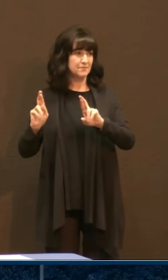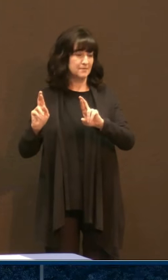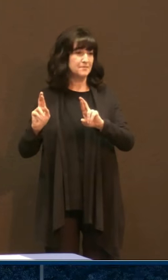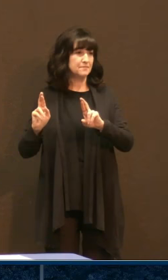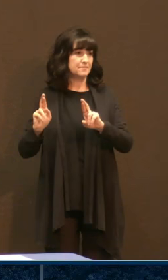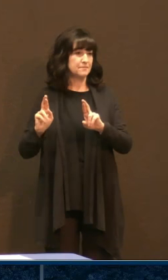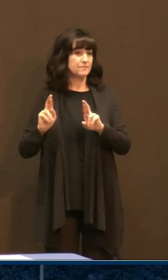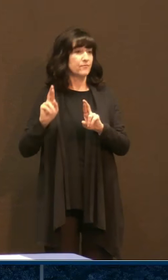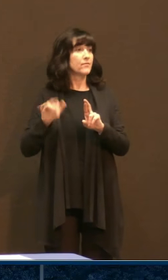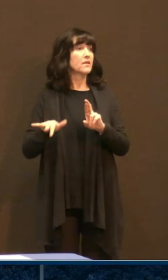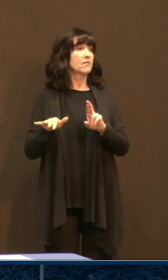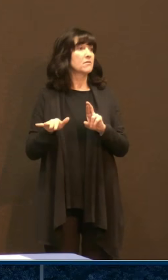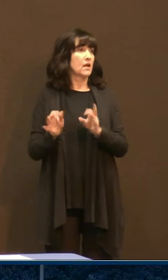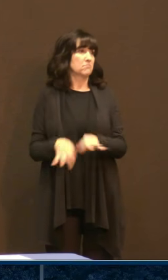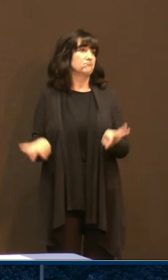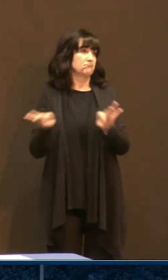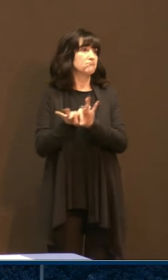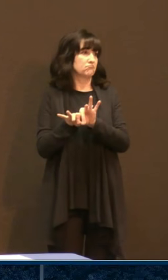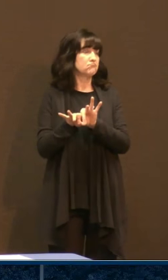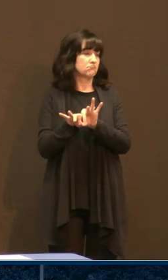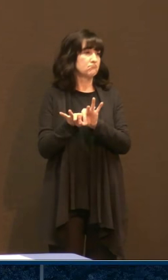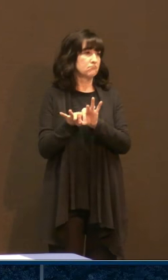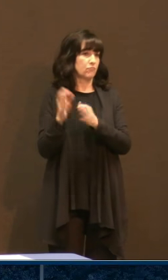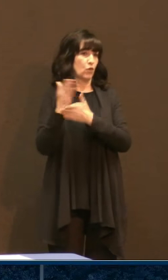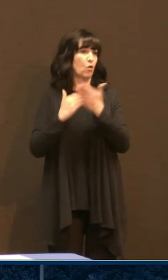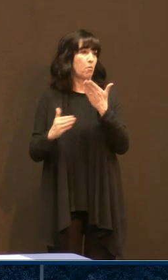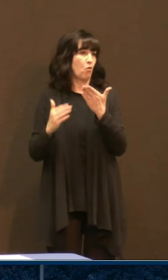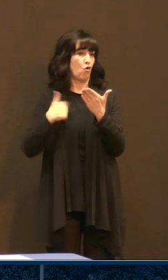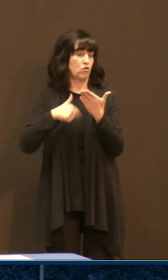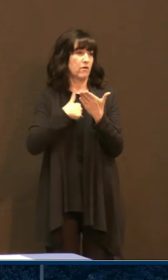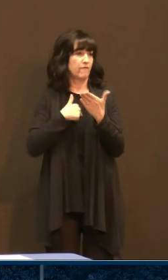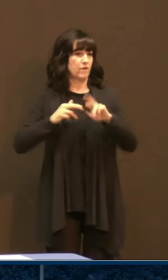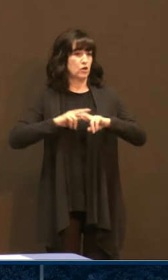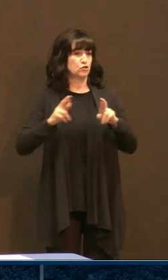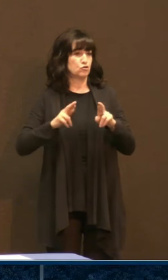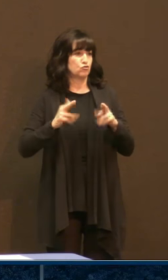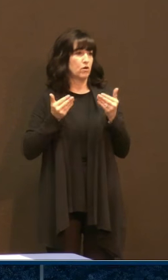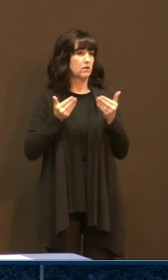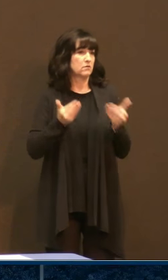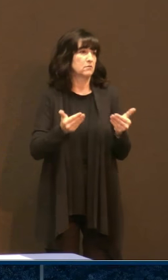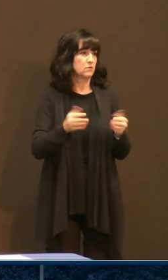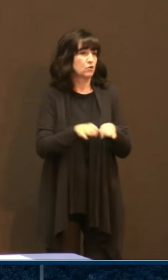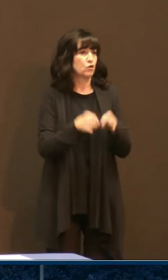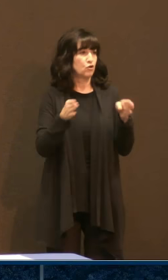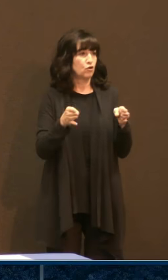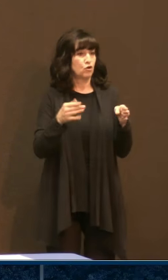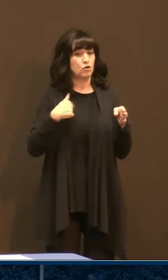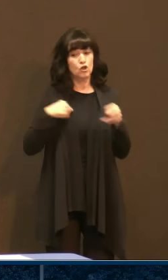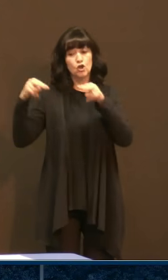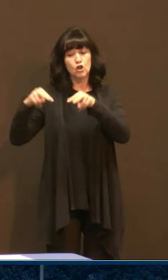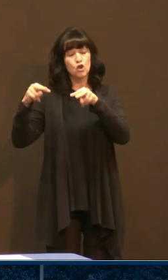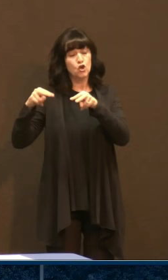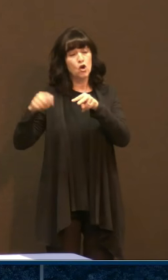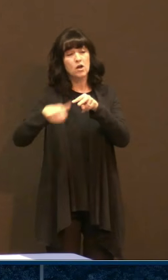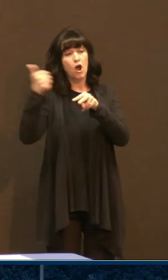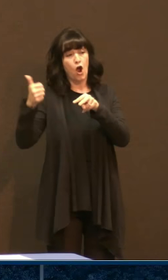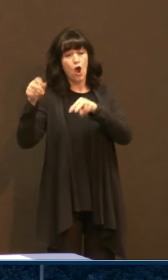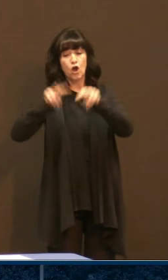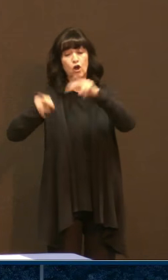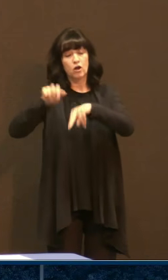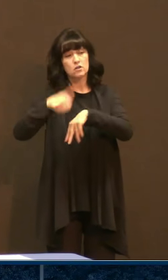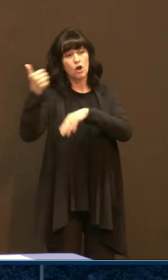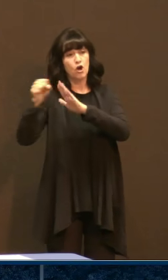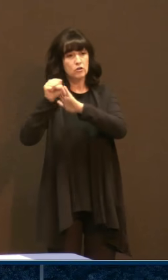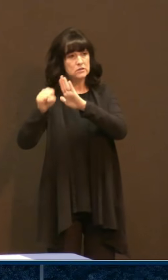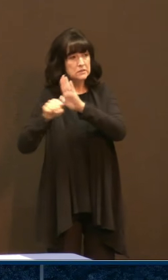And that's going to be a critical piece of being able to move forward. Other states, we're looking at what other states are doing. We've